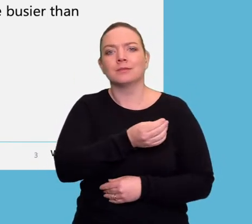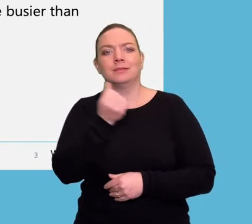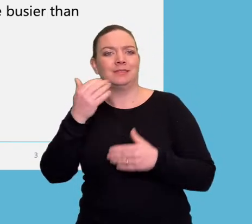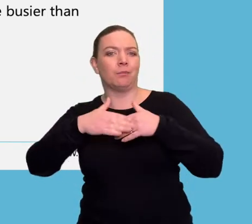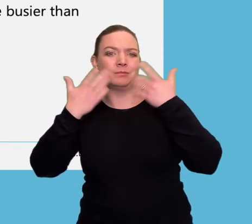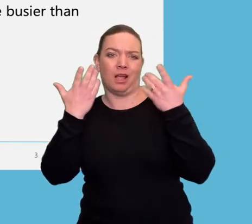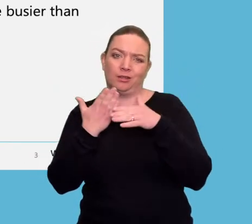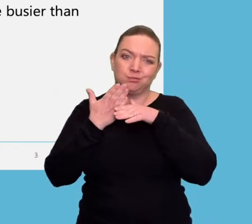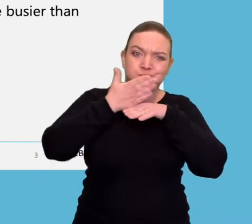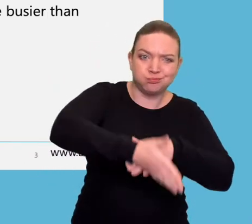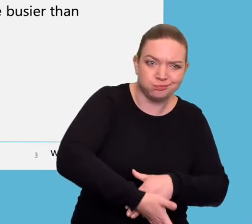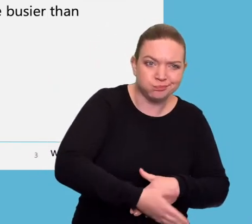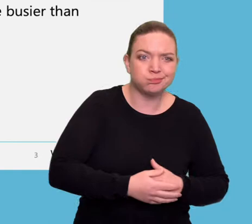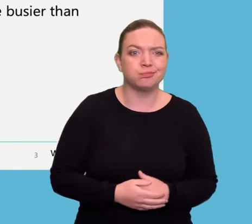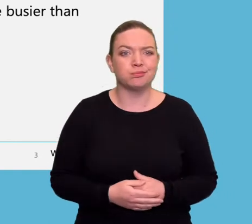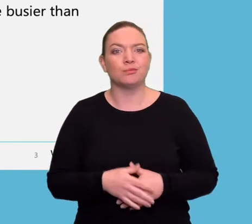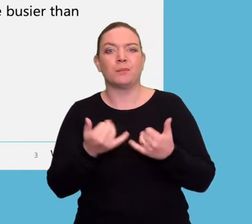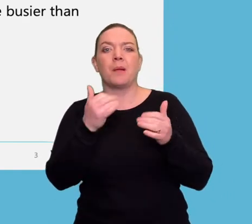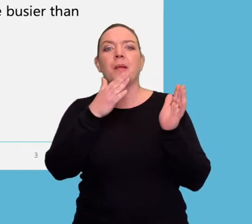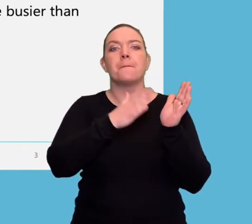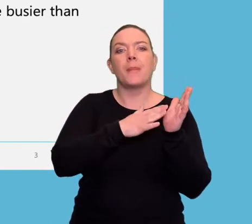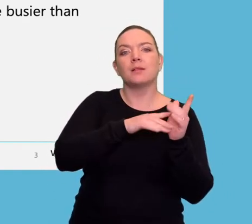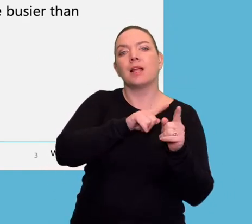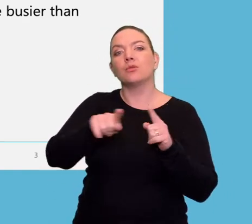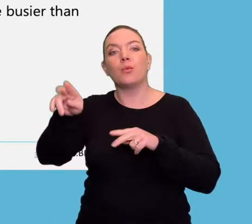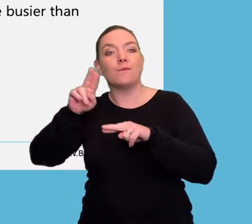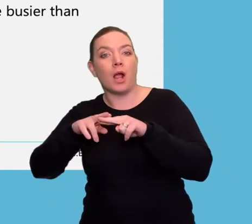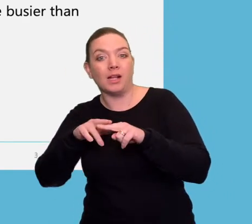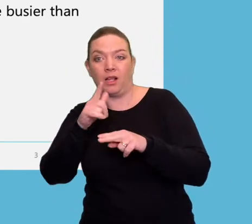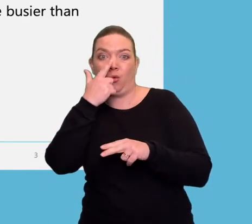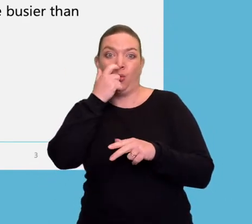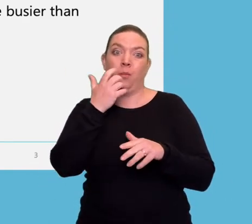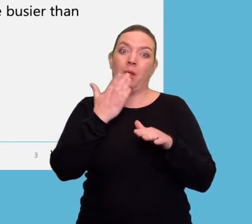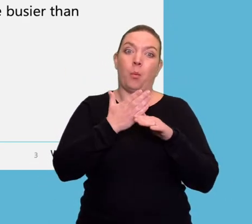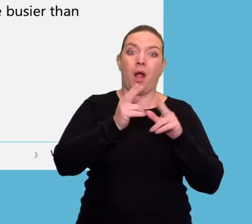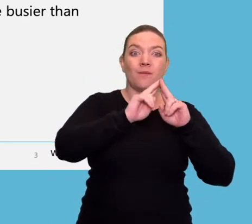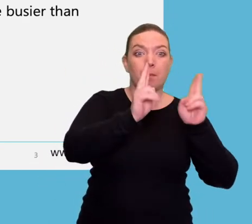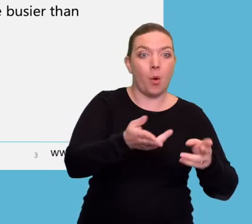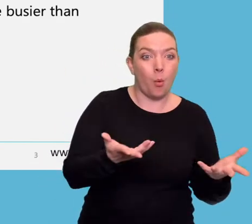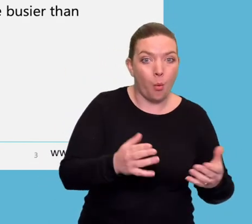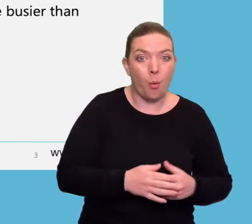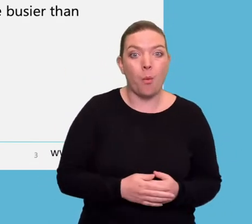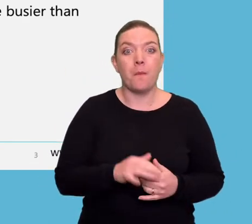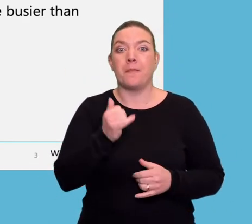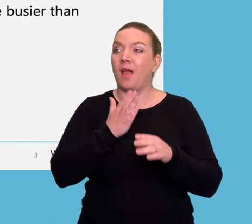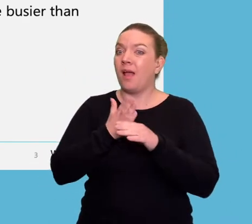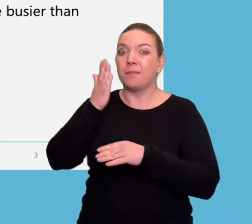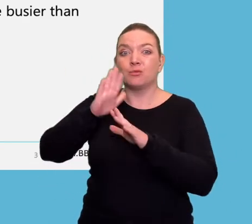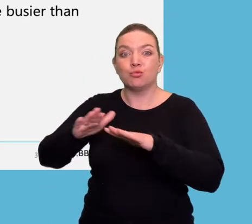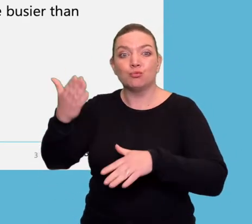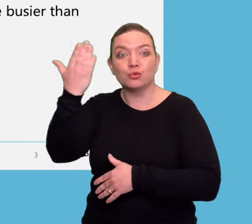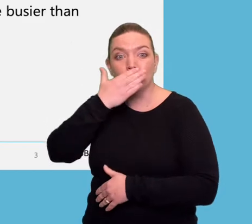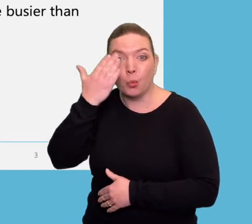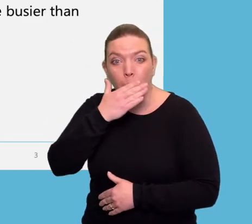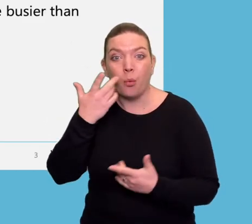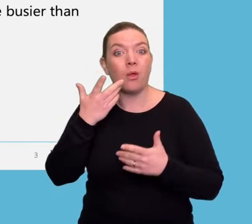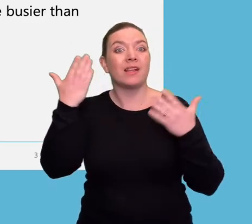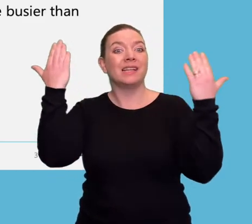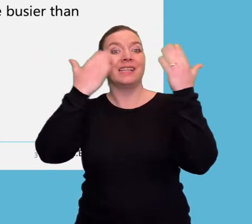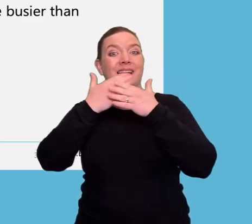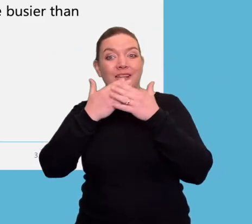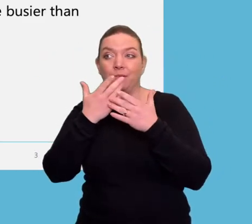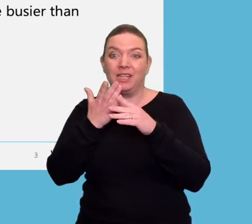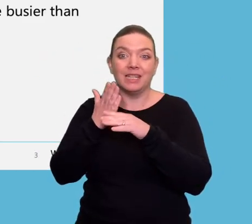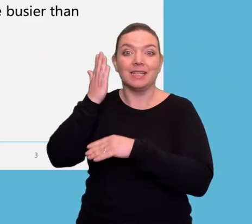likely to be busier than others. For example, Monday to Friday, you may be working from home, you may be taking the kids to school, the evenings where you have